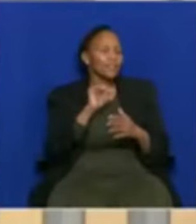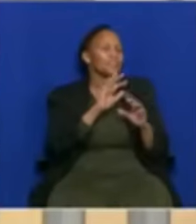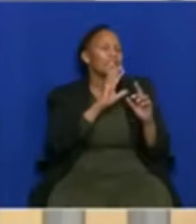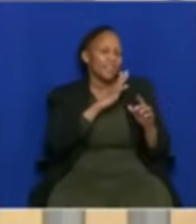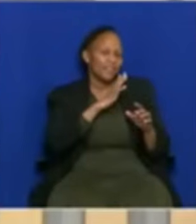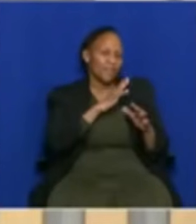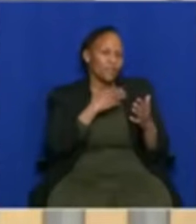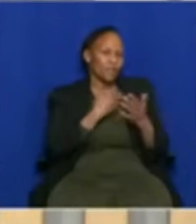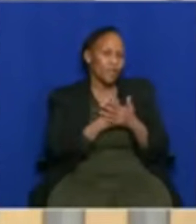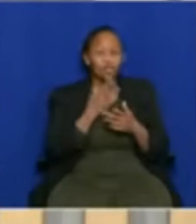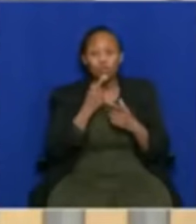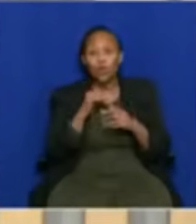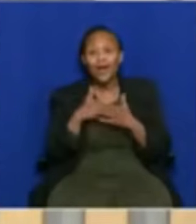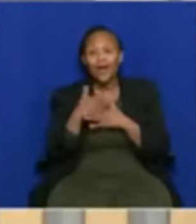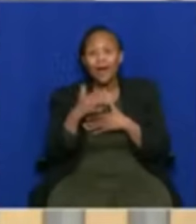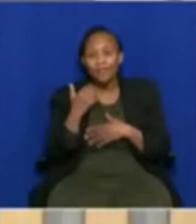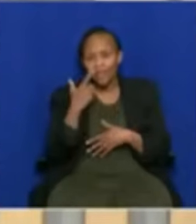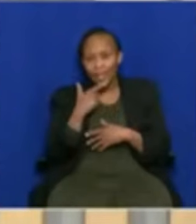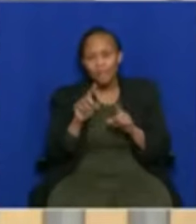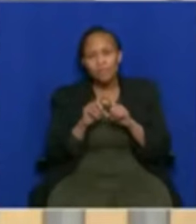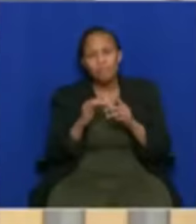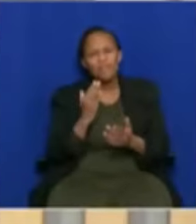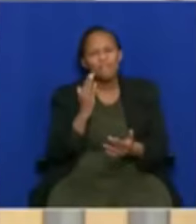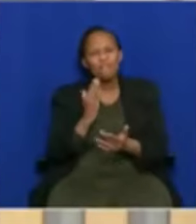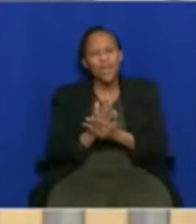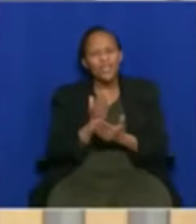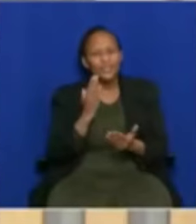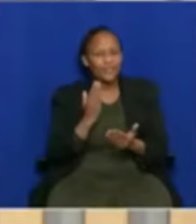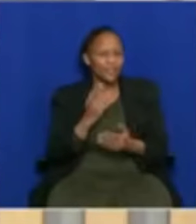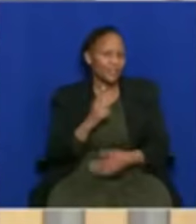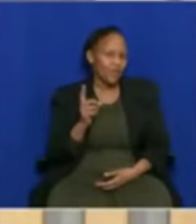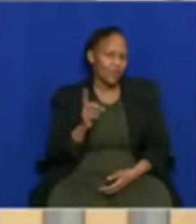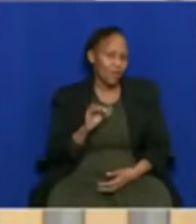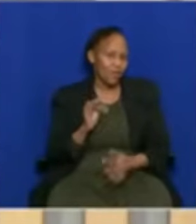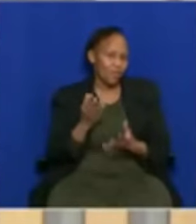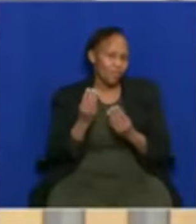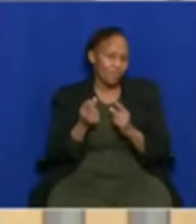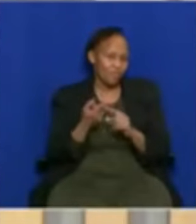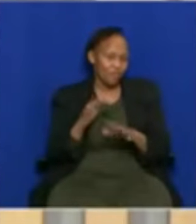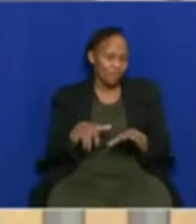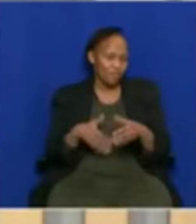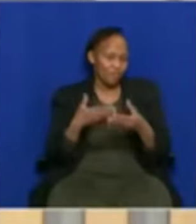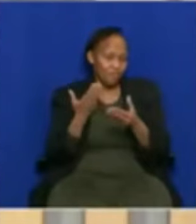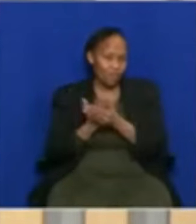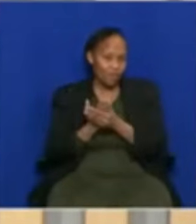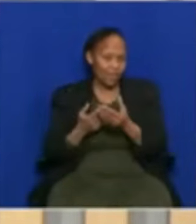facts did you glean from those dockets? The initial docket just talks about